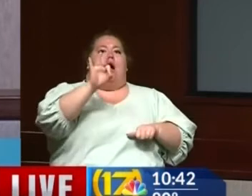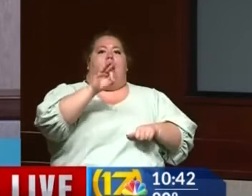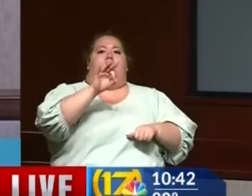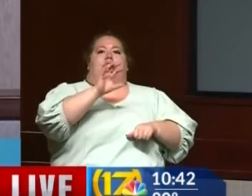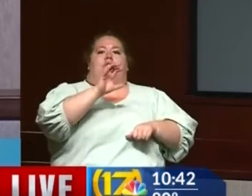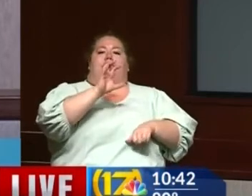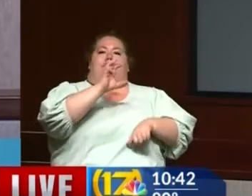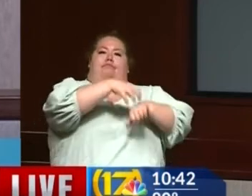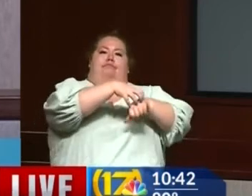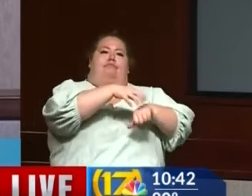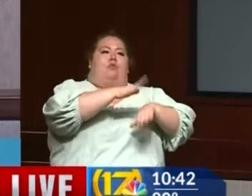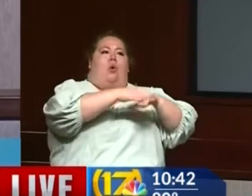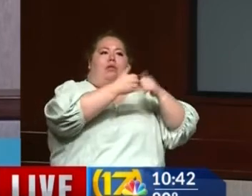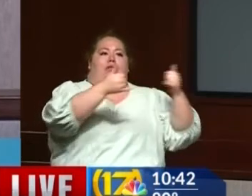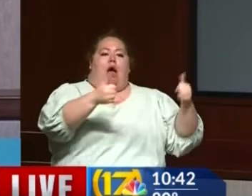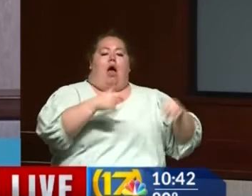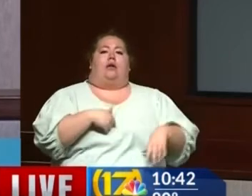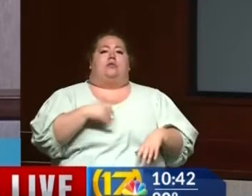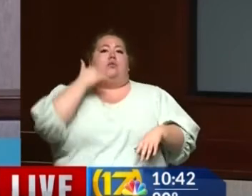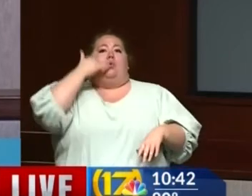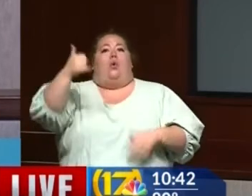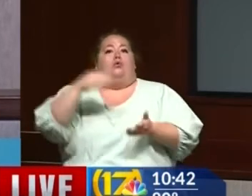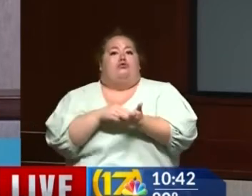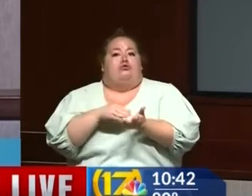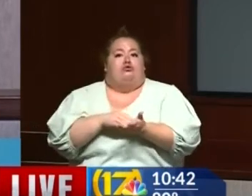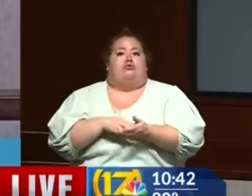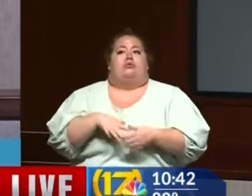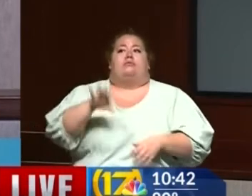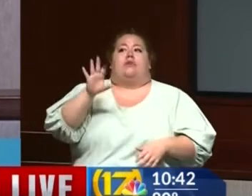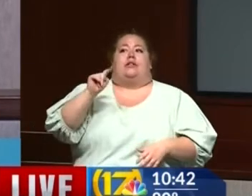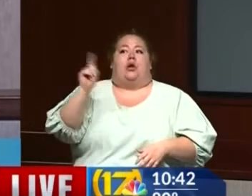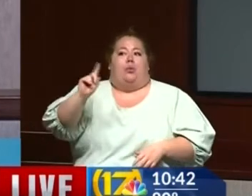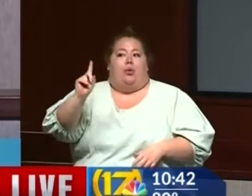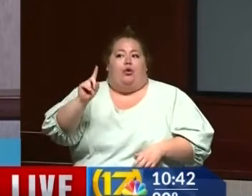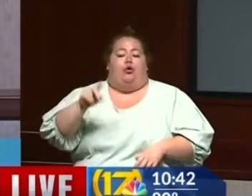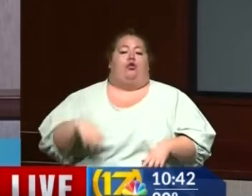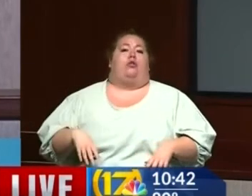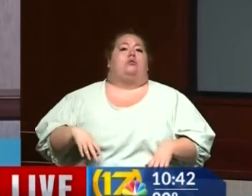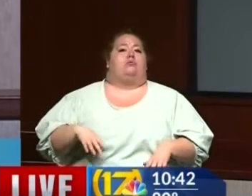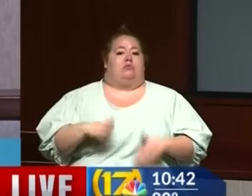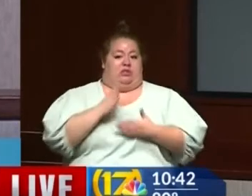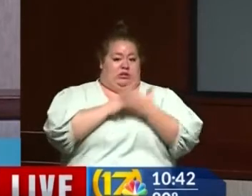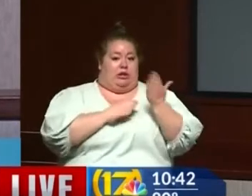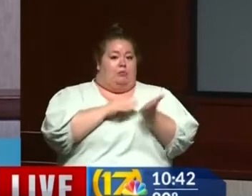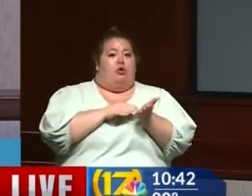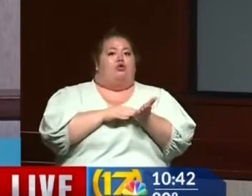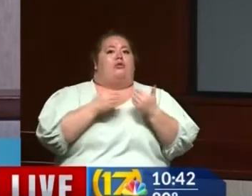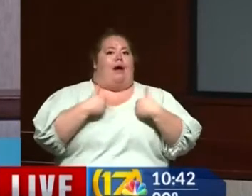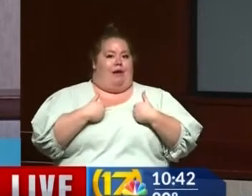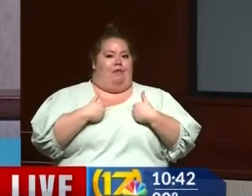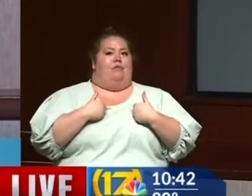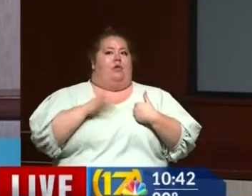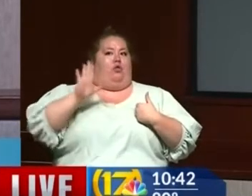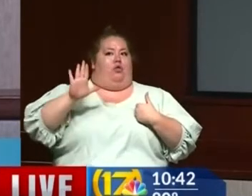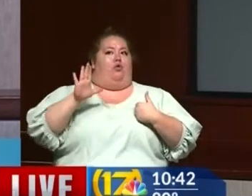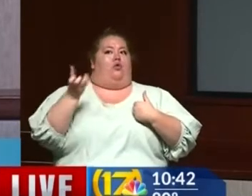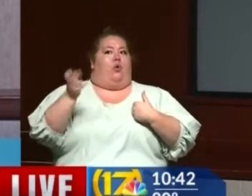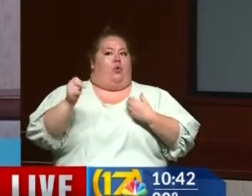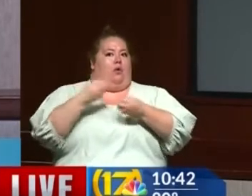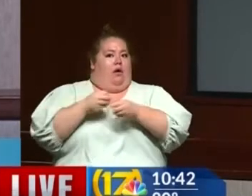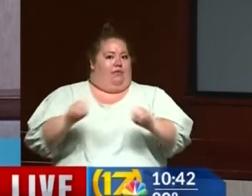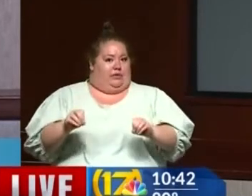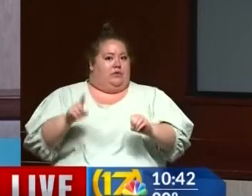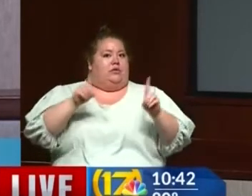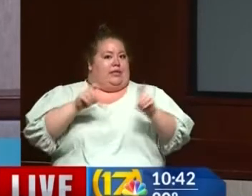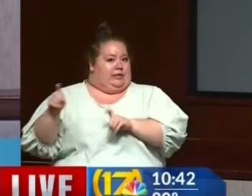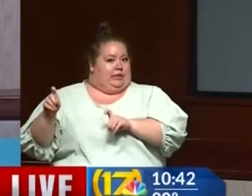A number of our healthcare providers are testing on site at their offices. And so we are hopeful that we